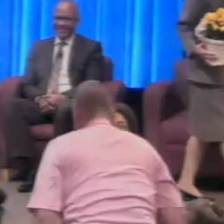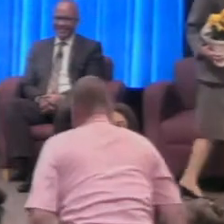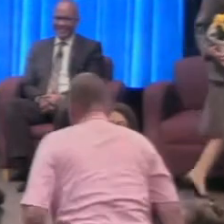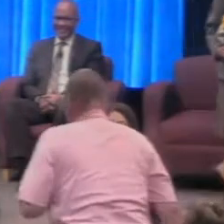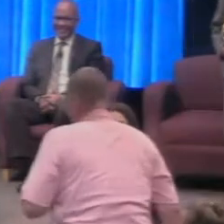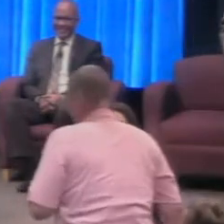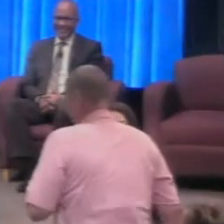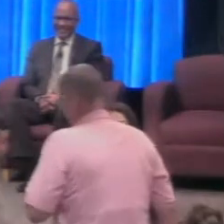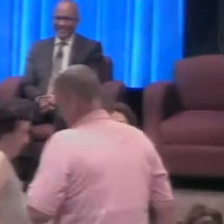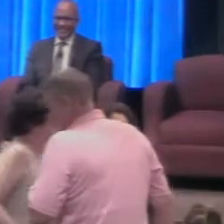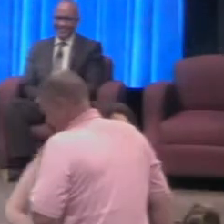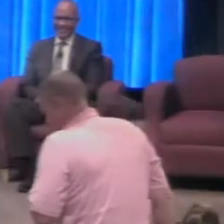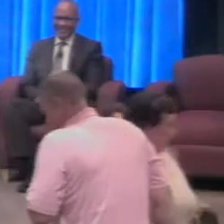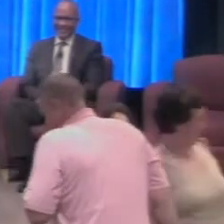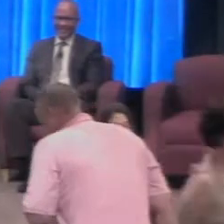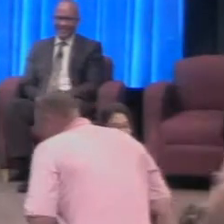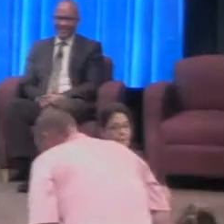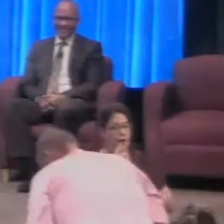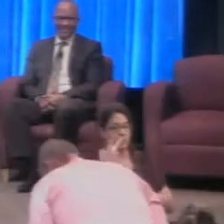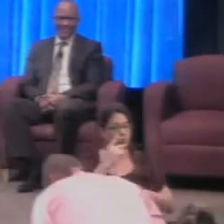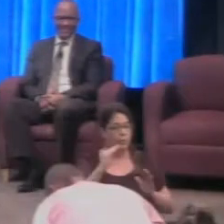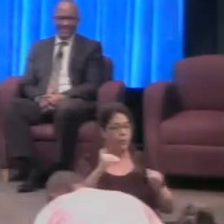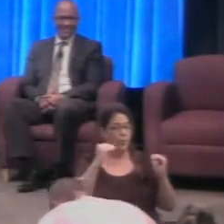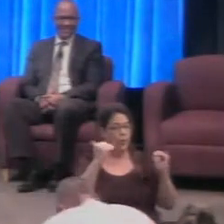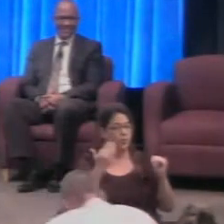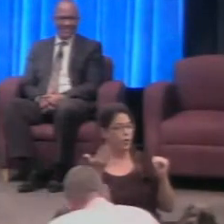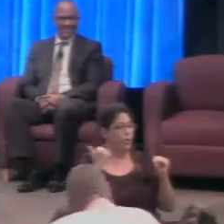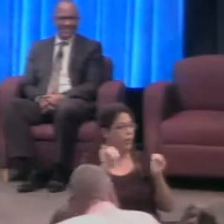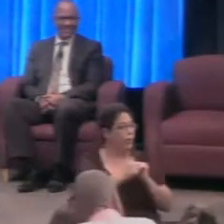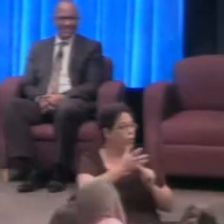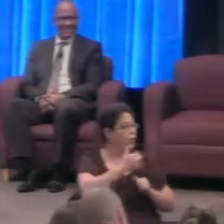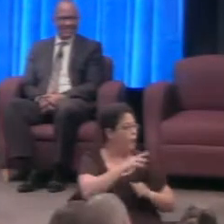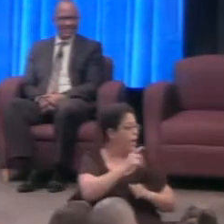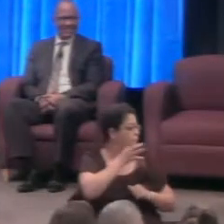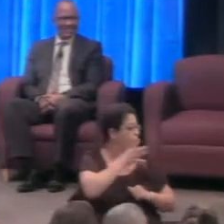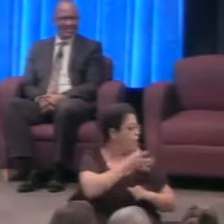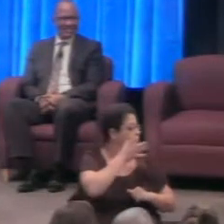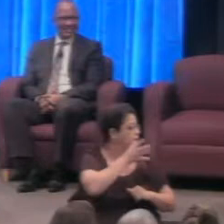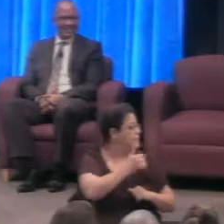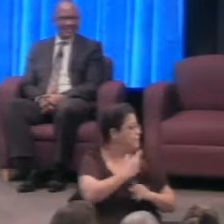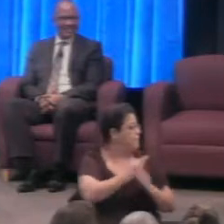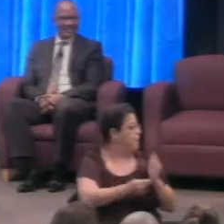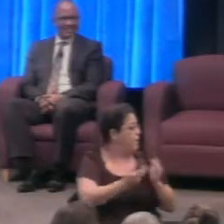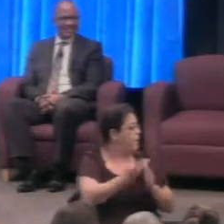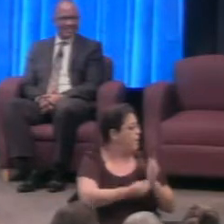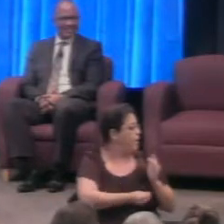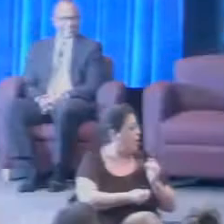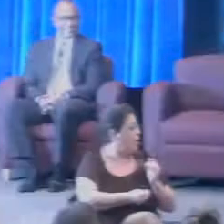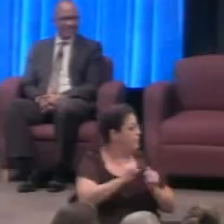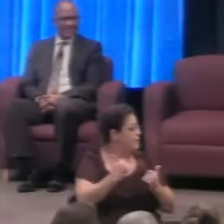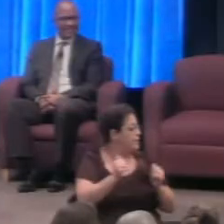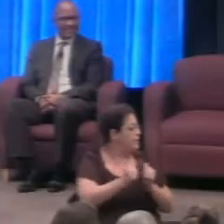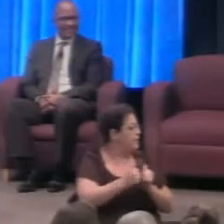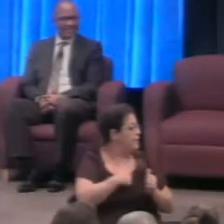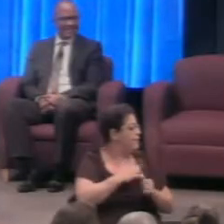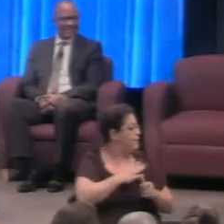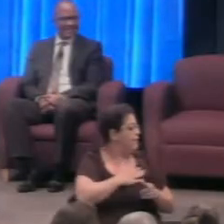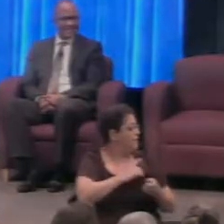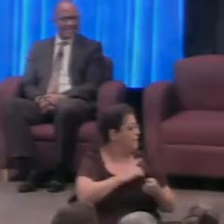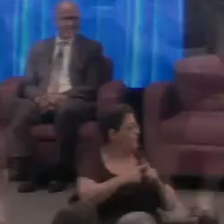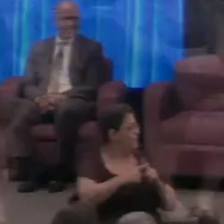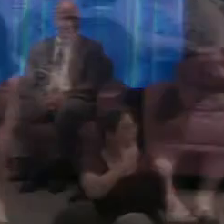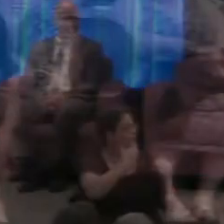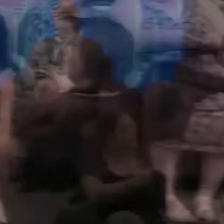Beth was at my 2 promotions ago with her grandparents, and they're both gone, but Beth is with us, and I'm so glad to call you my friend. Thank